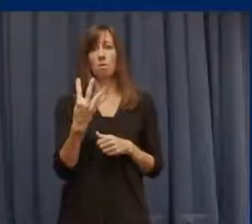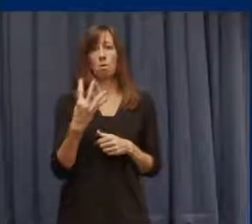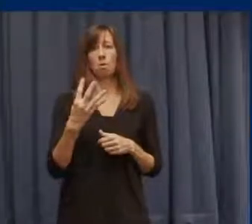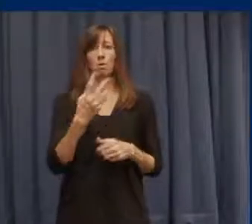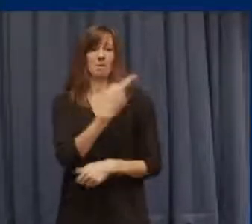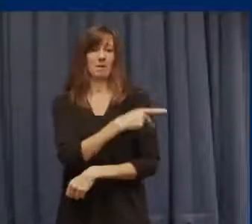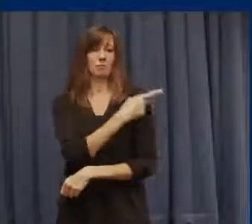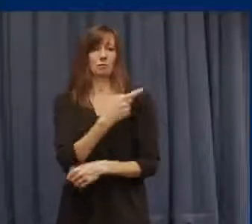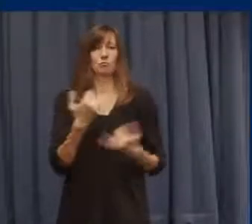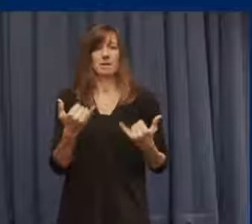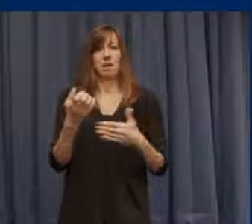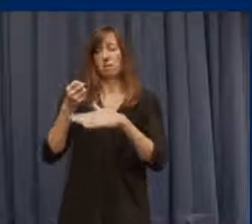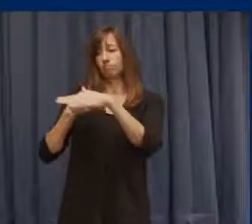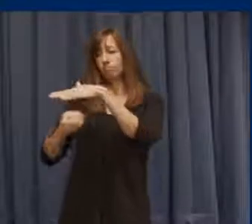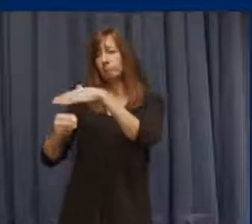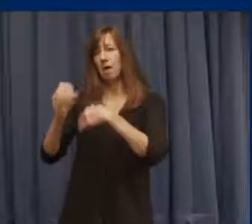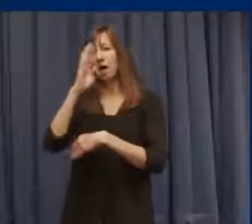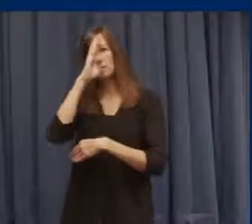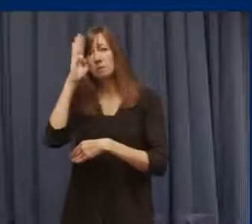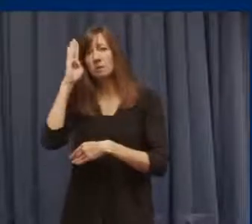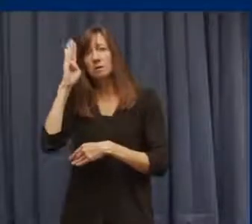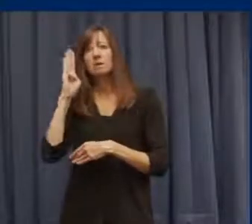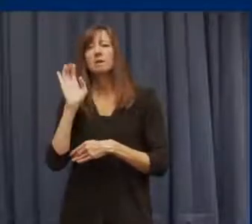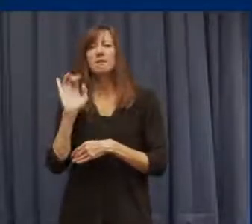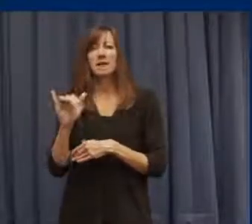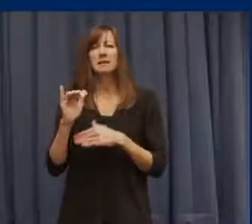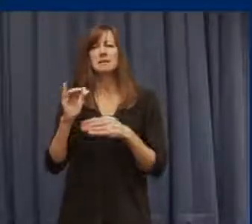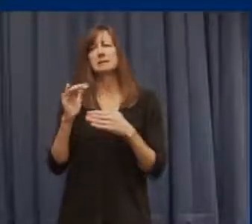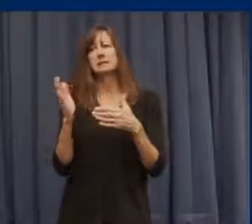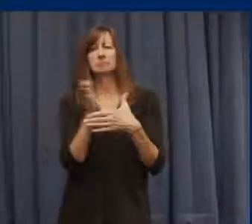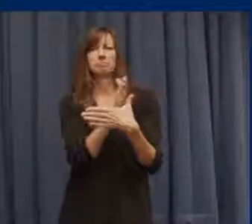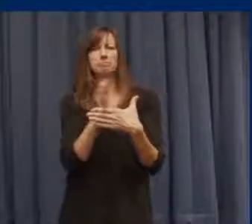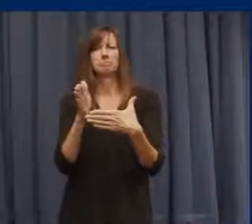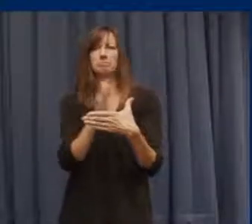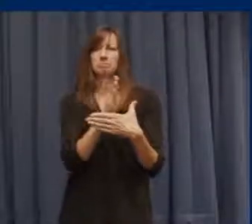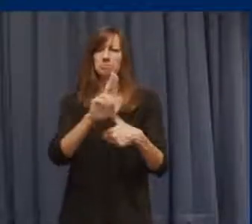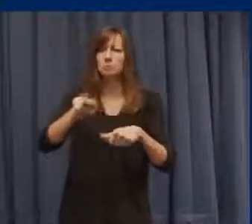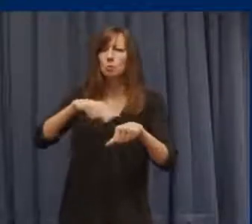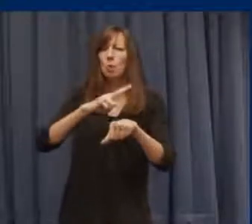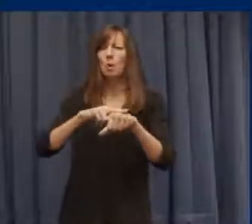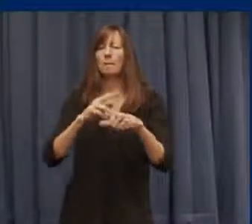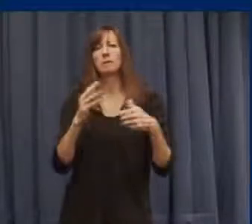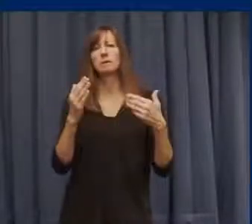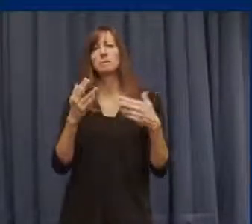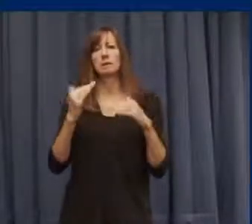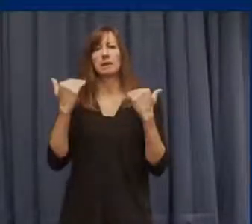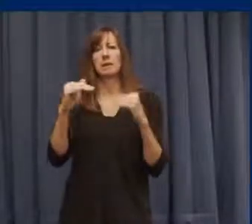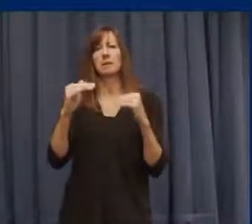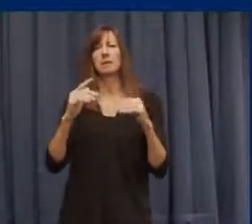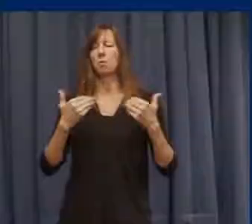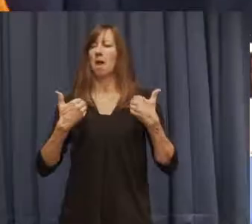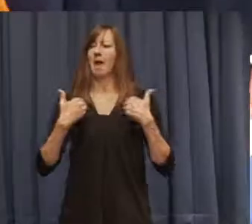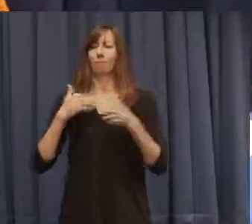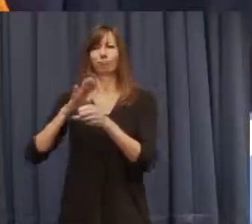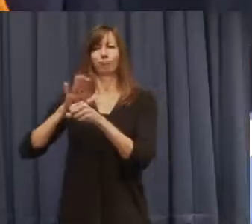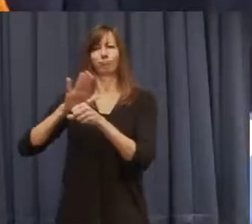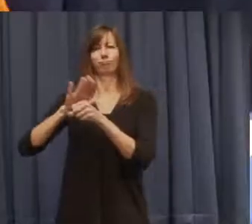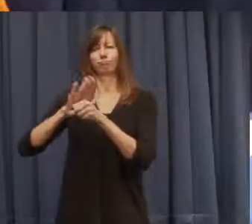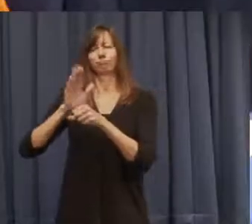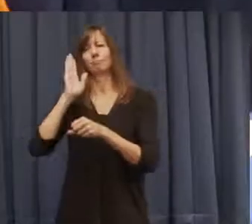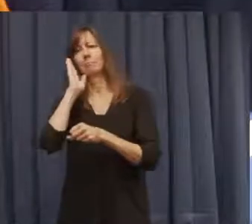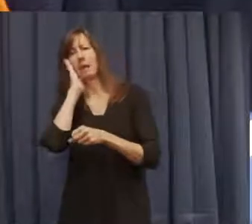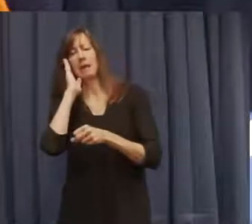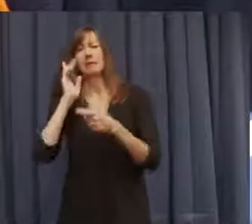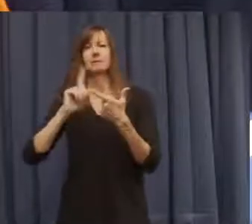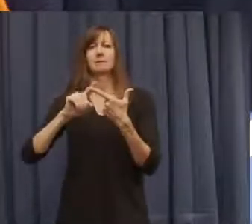within the norms, and we have more than adequate capacity if needed going forward.